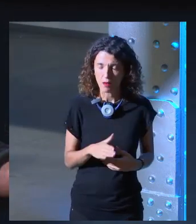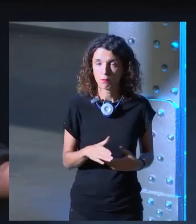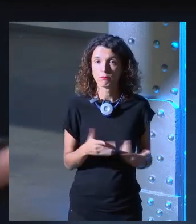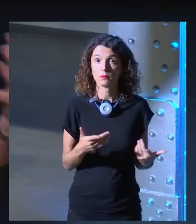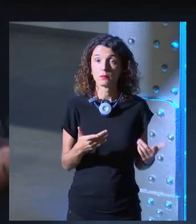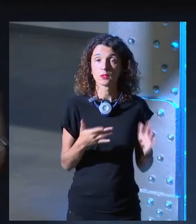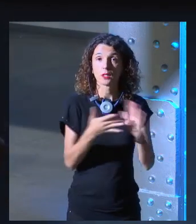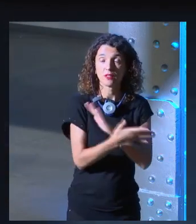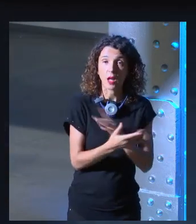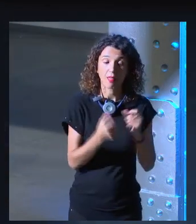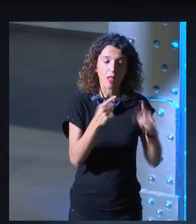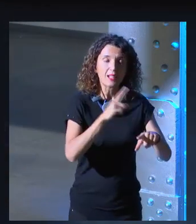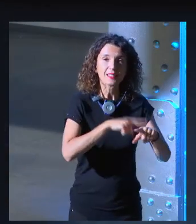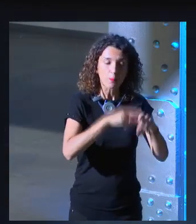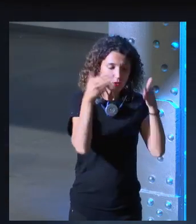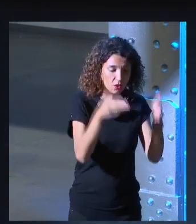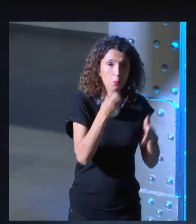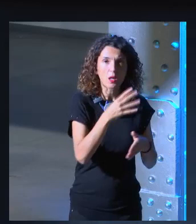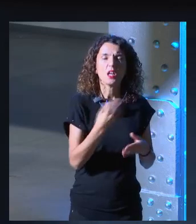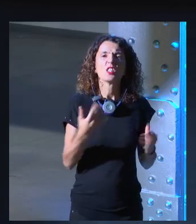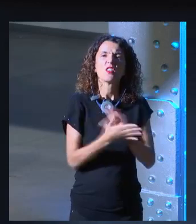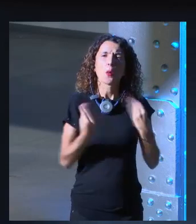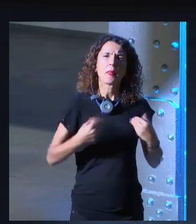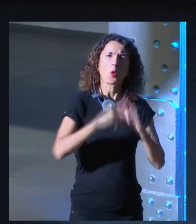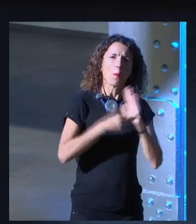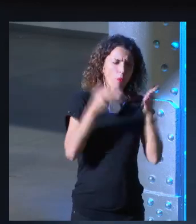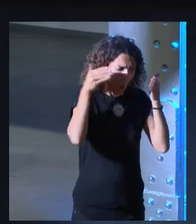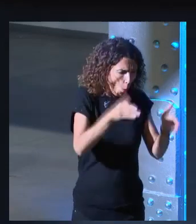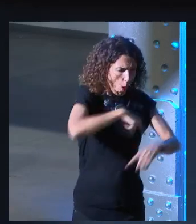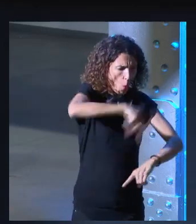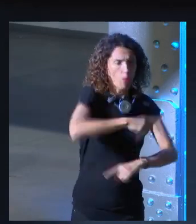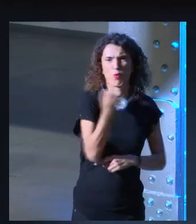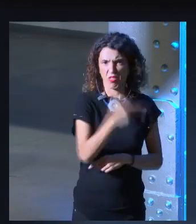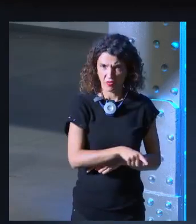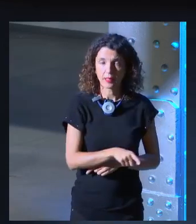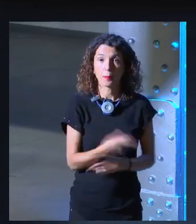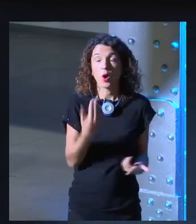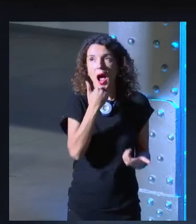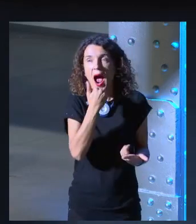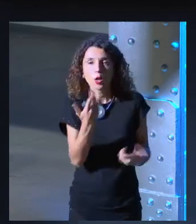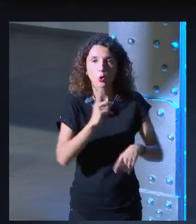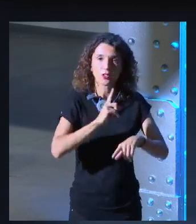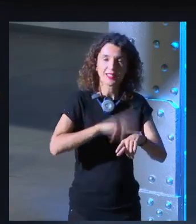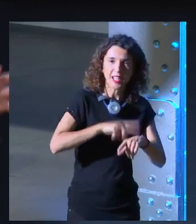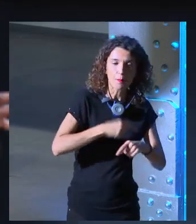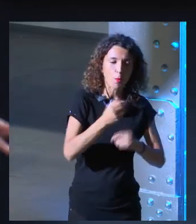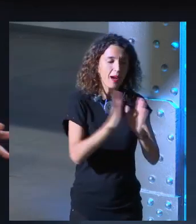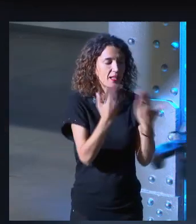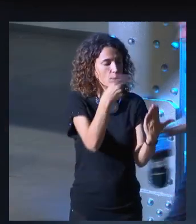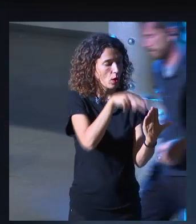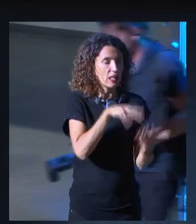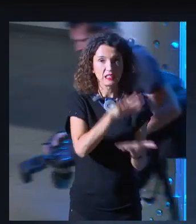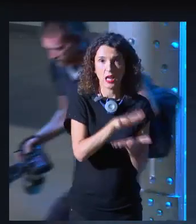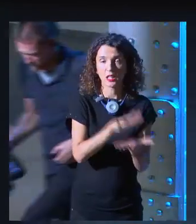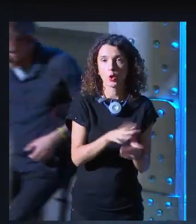to be forever, but it does have to be about time. It takes time to read a book. You can all skip read